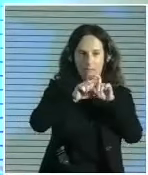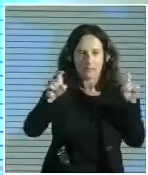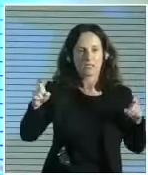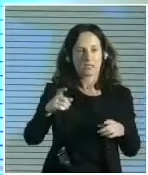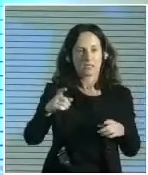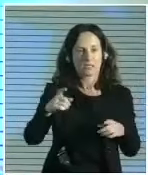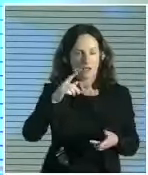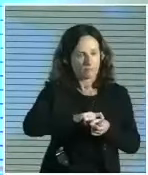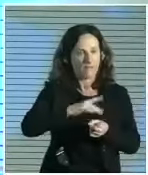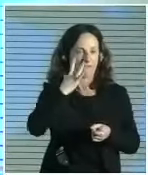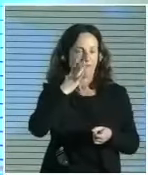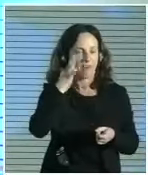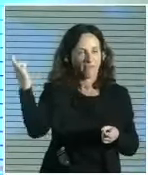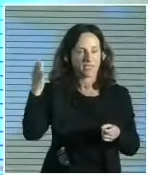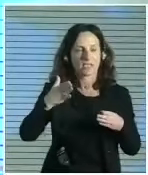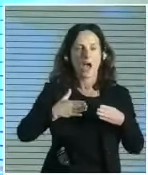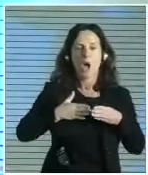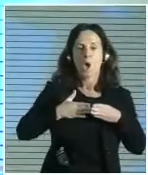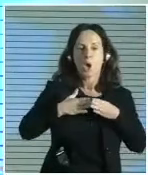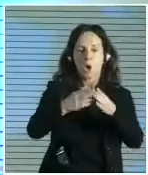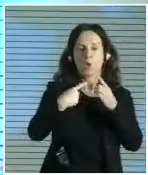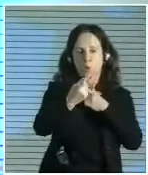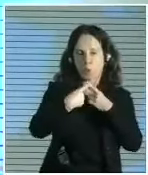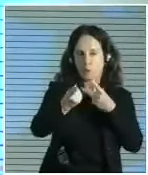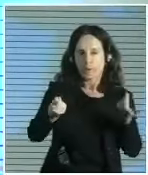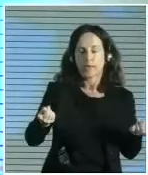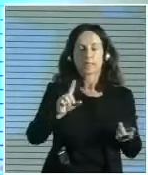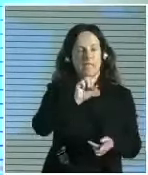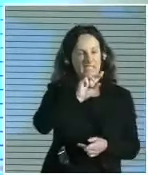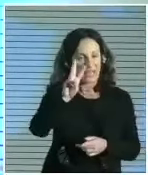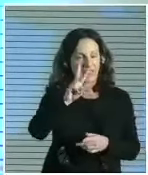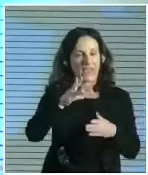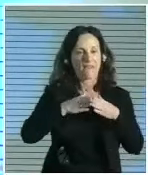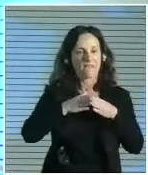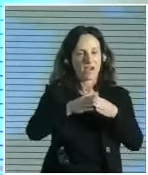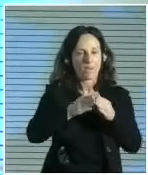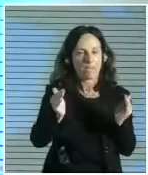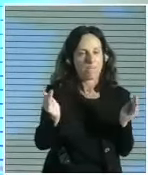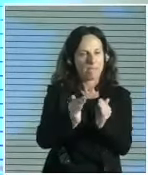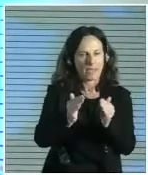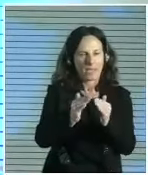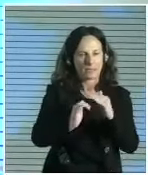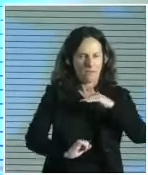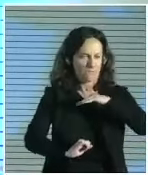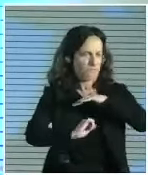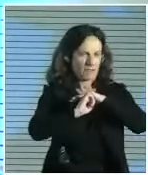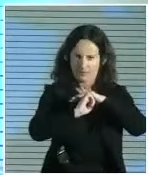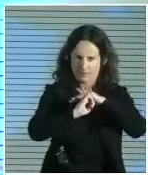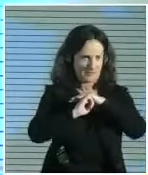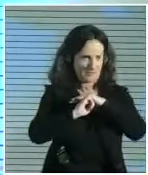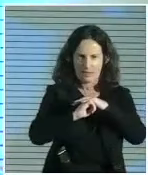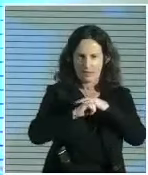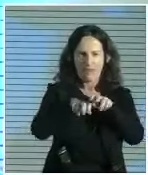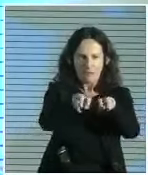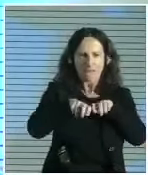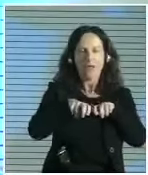have only 13 small ships. The maximum is about 300 passengers on board. And all our ships are